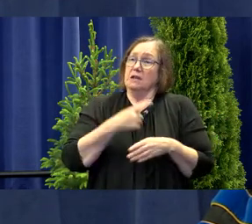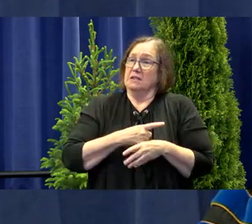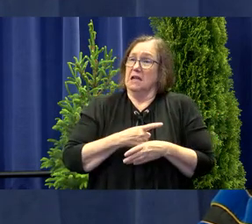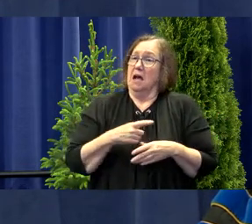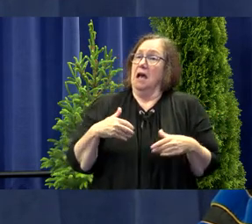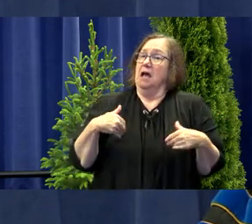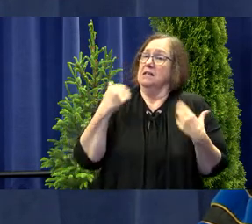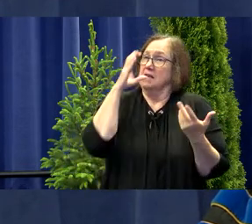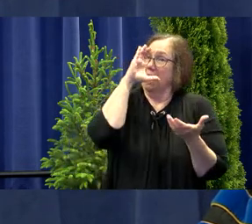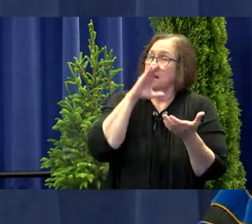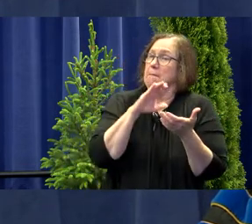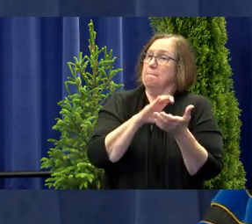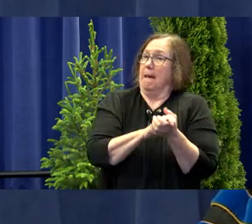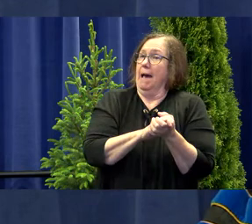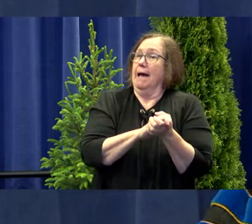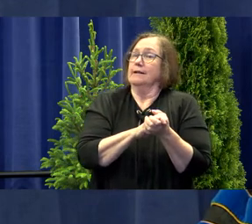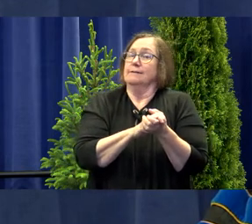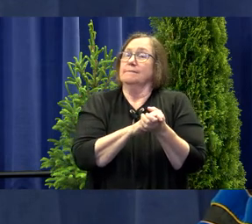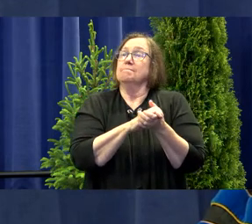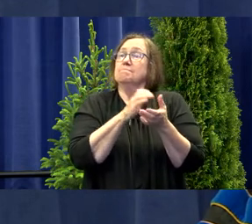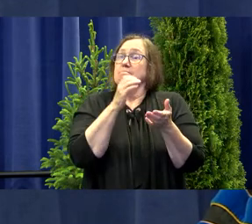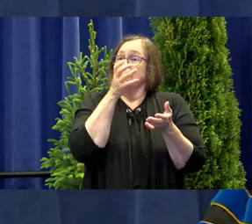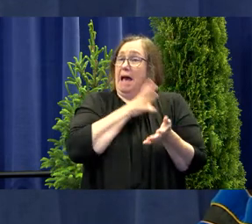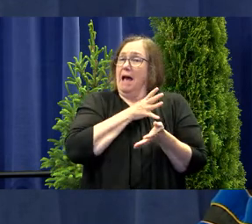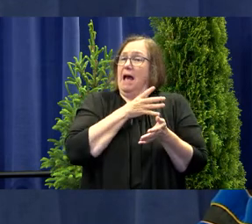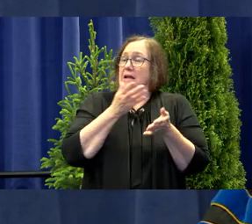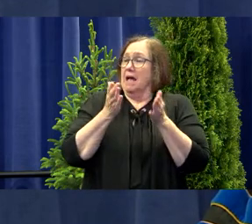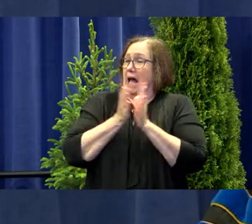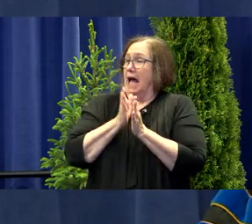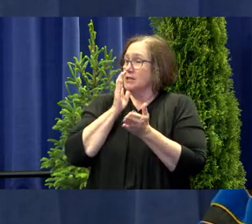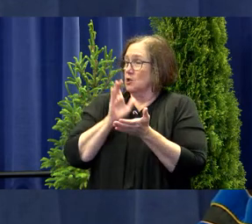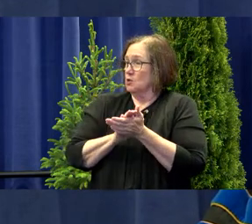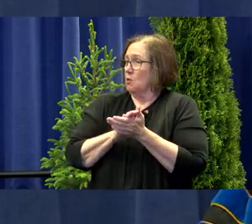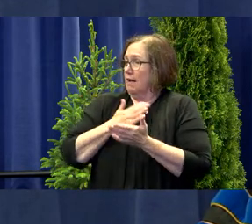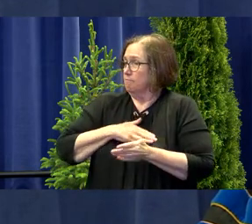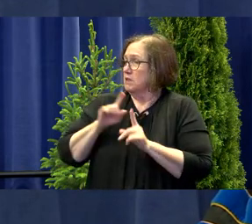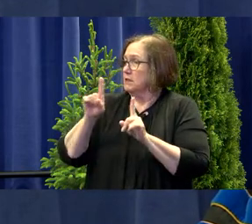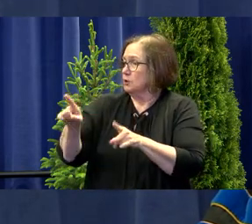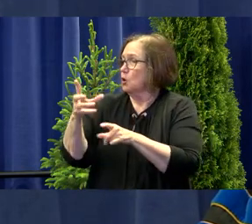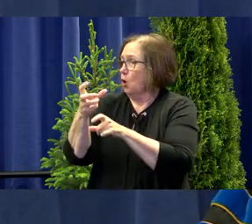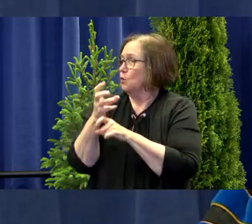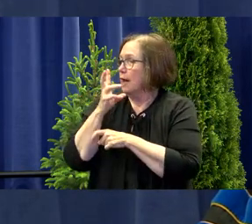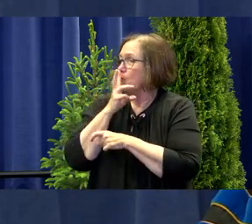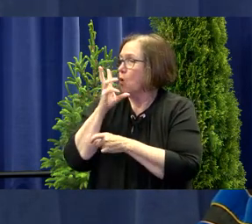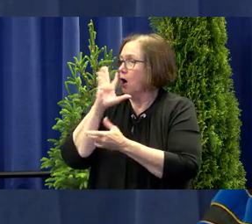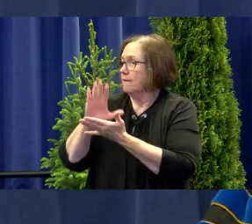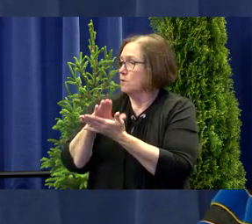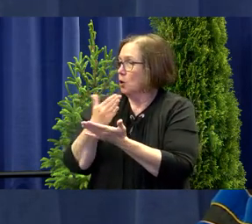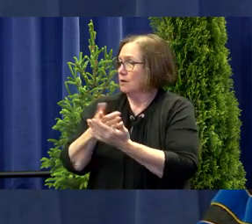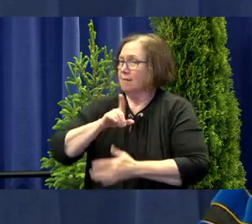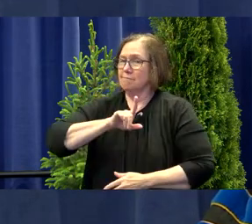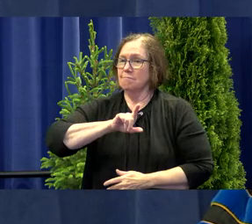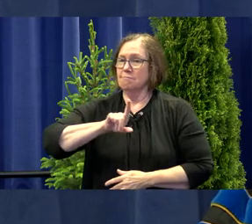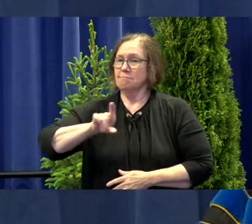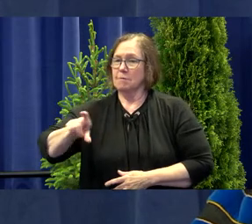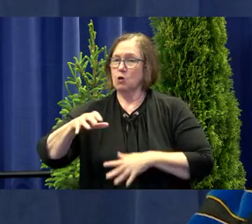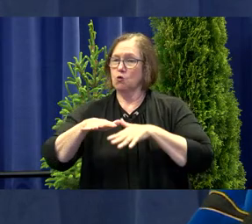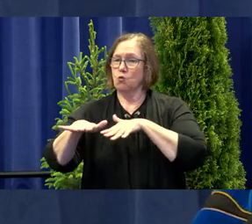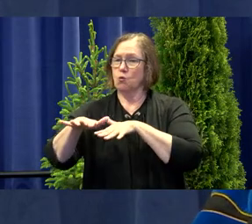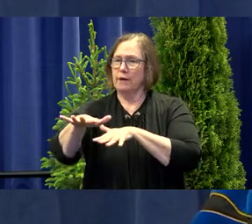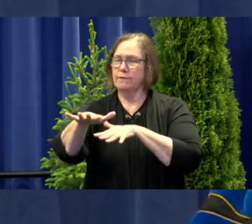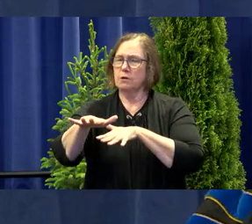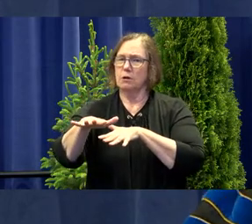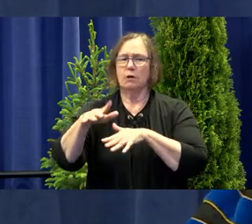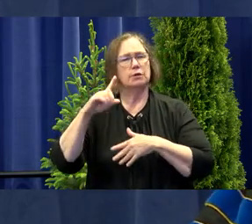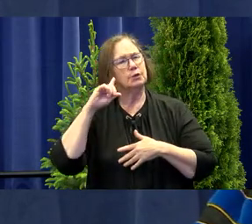man asked his wife to get some water for cooking. She started down to the river for water, and as she was going along, she heard